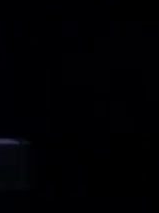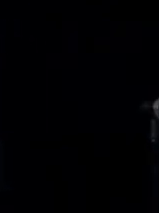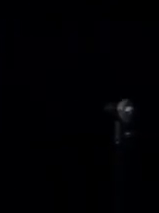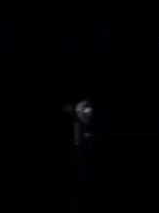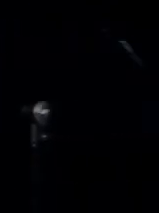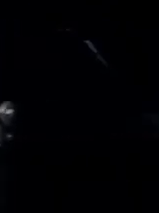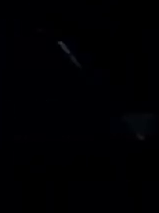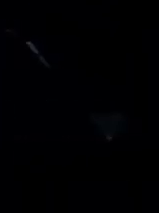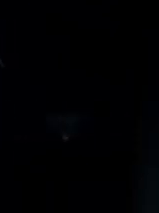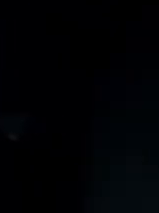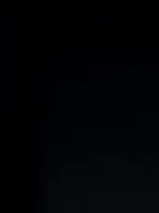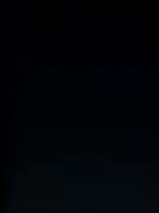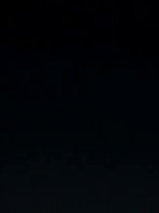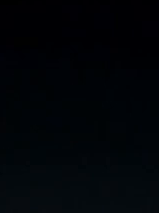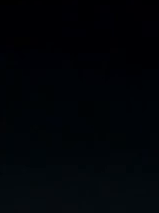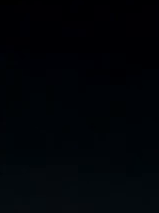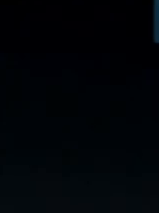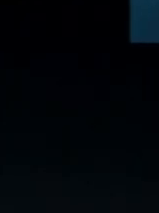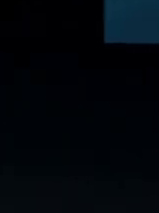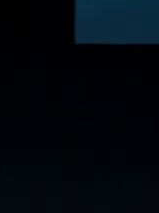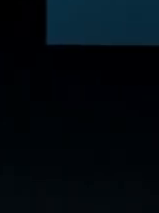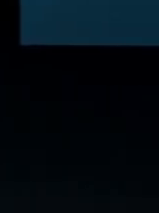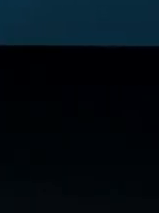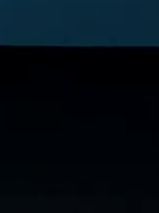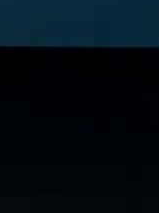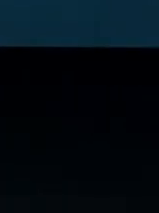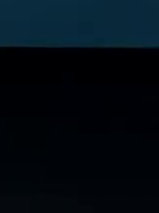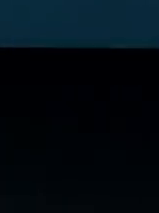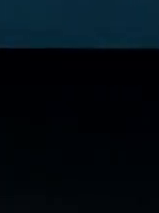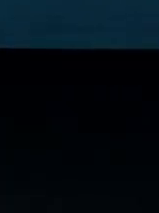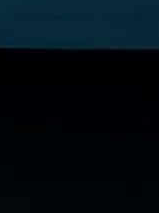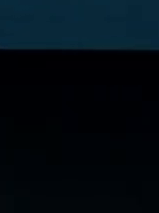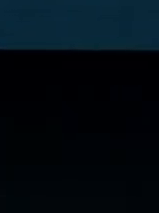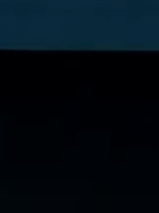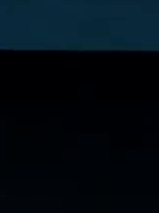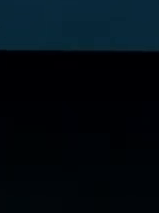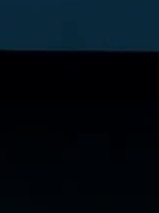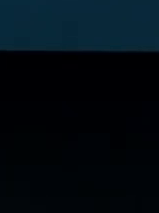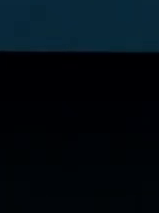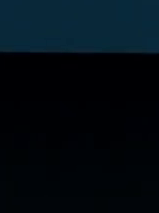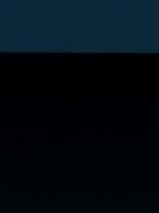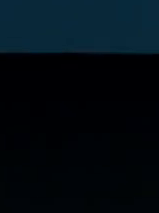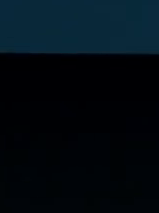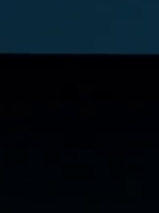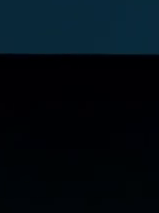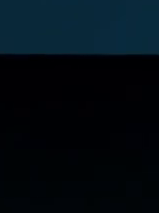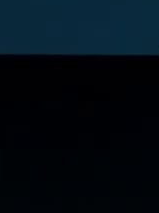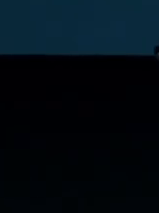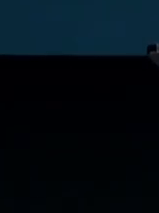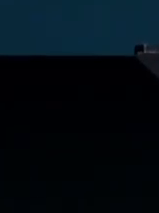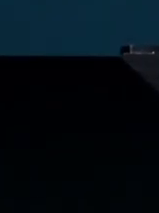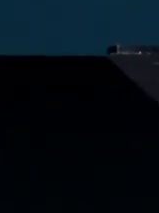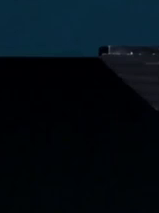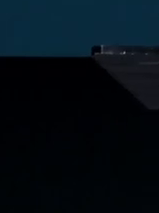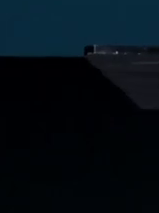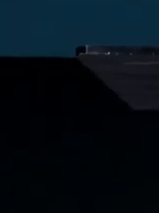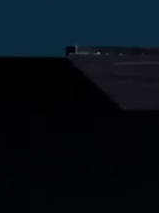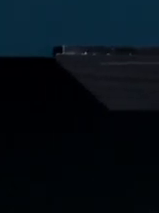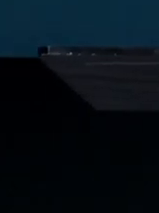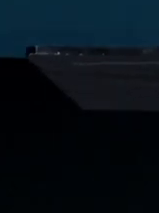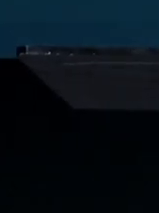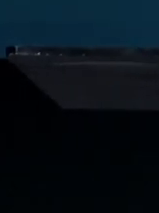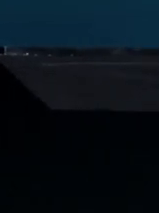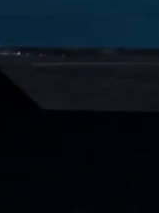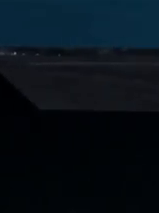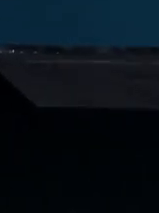to Hopkinton 100 years ago. And so, you know, as a longtime Hopkinton resident, I do just want to say to